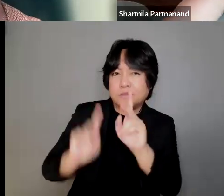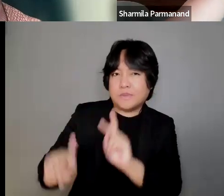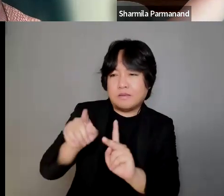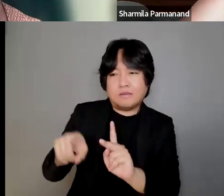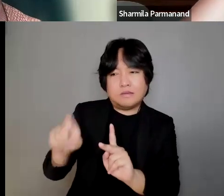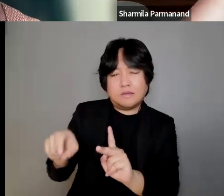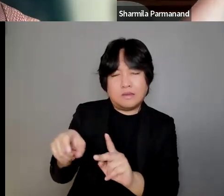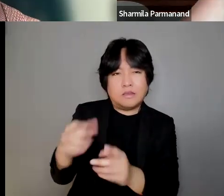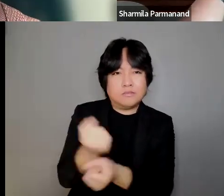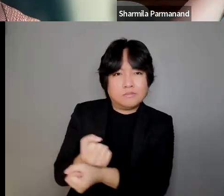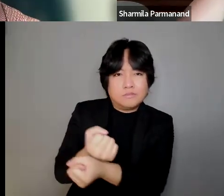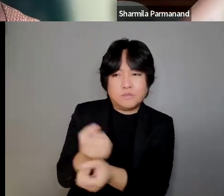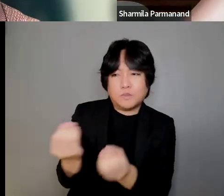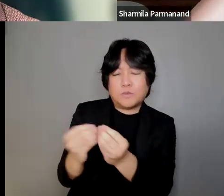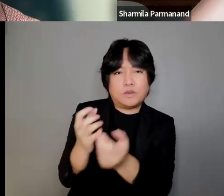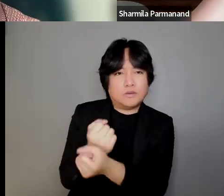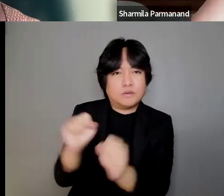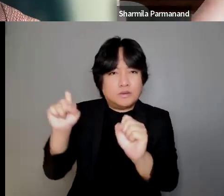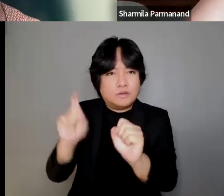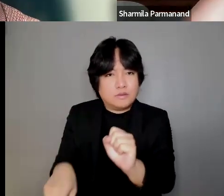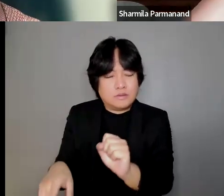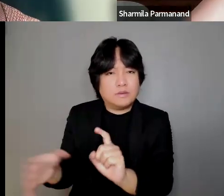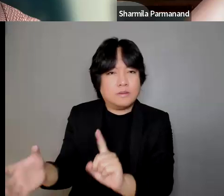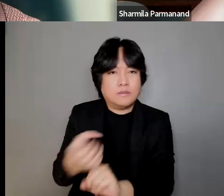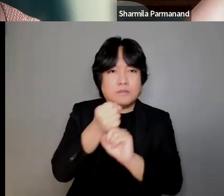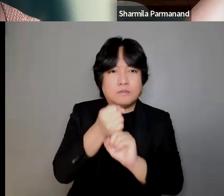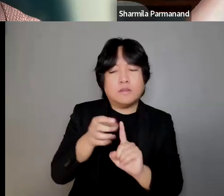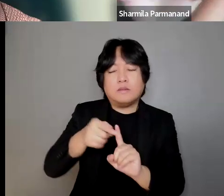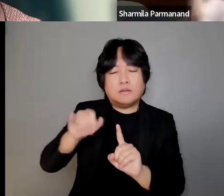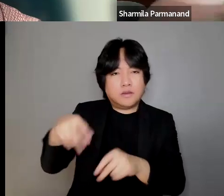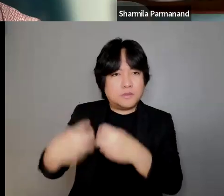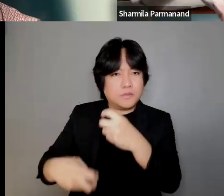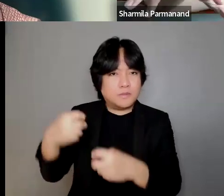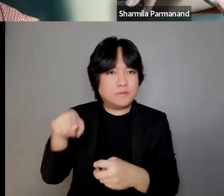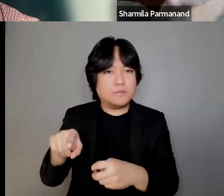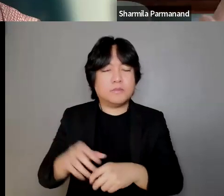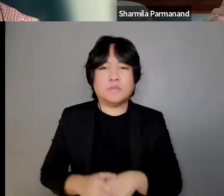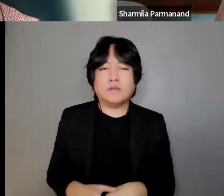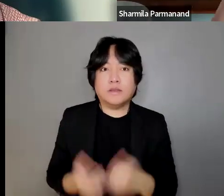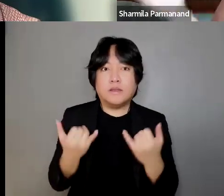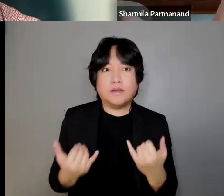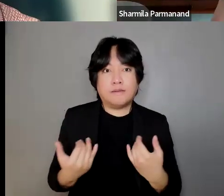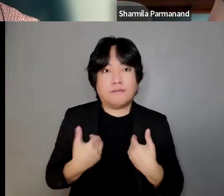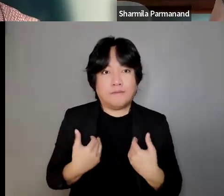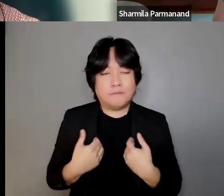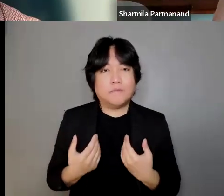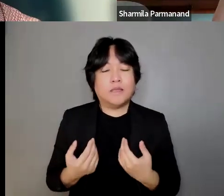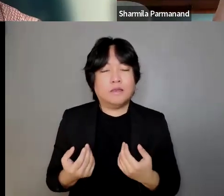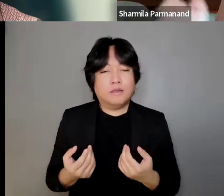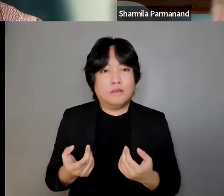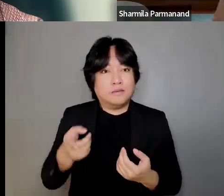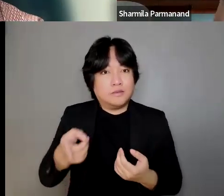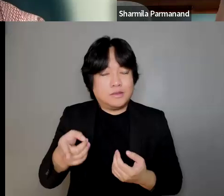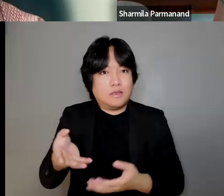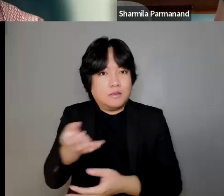saved or who need to be rescued. And that's also problematic. There's a shift now. Maybe they don't need to be saved. Maybe